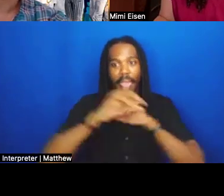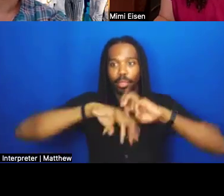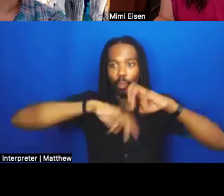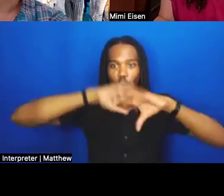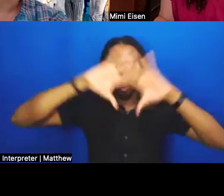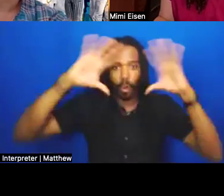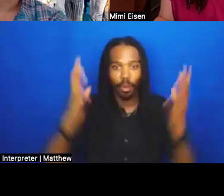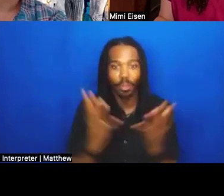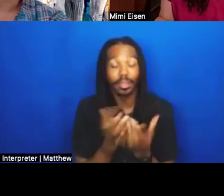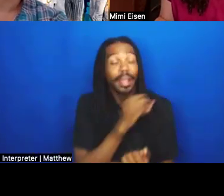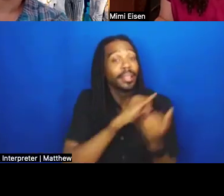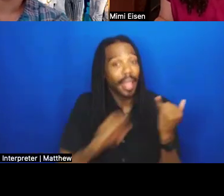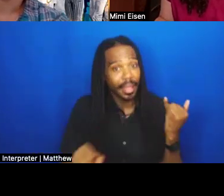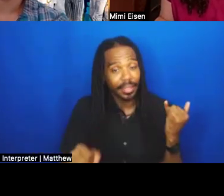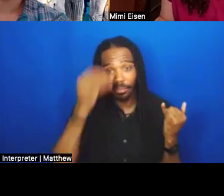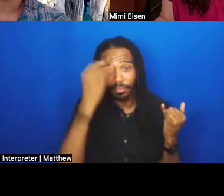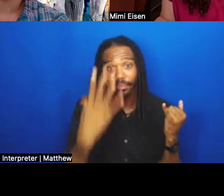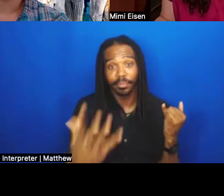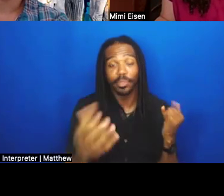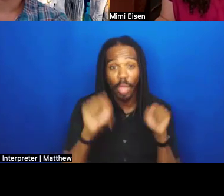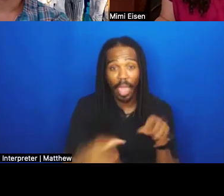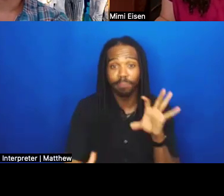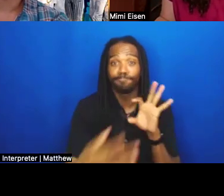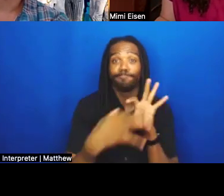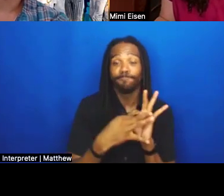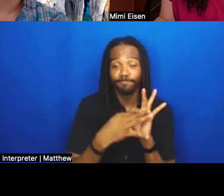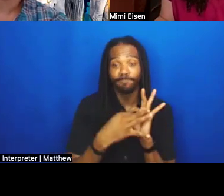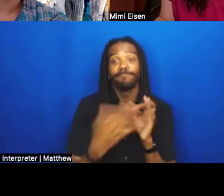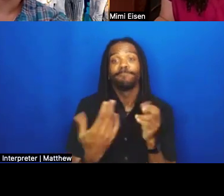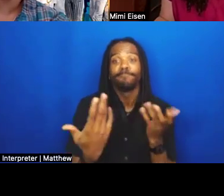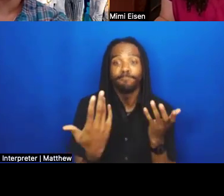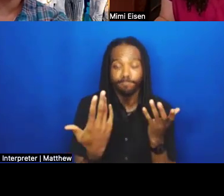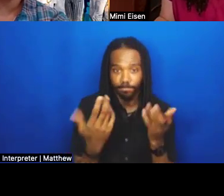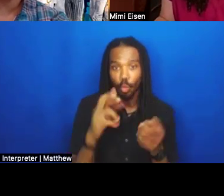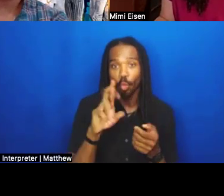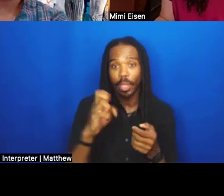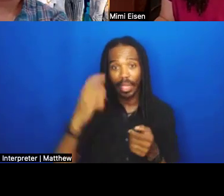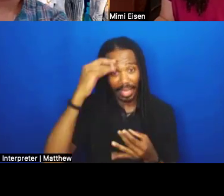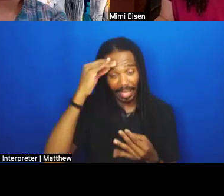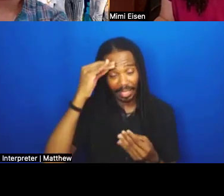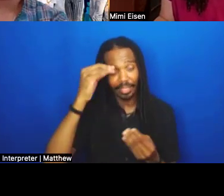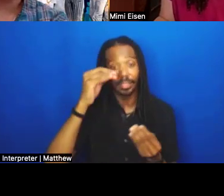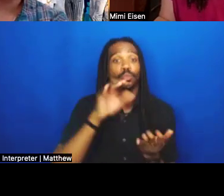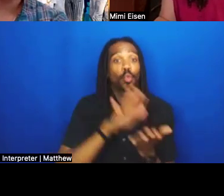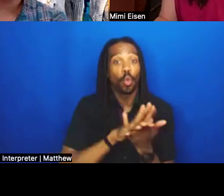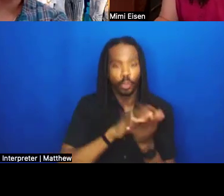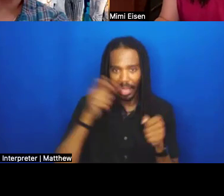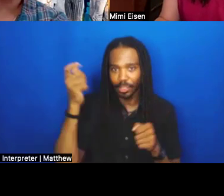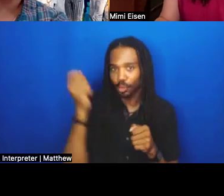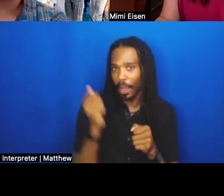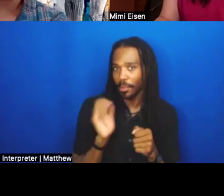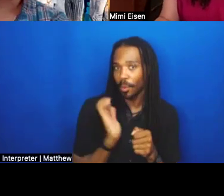say you can stay involved with Rethinking Schools by subscribing to our magazine, adding our books to your library,